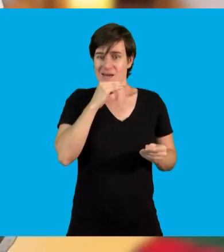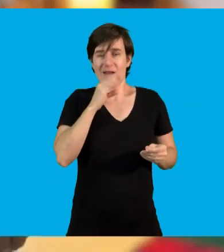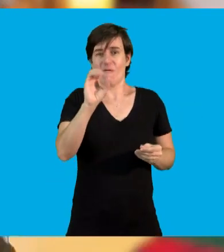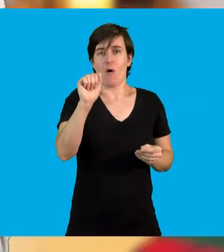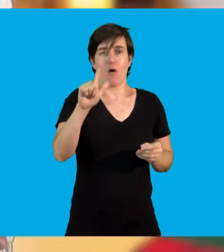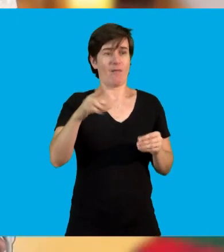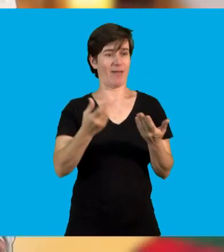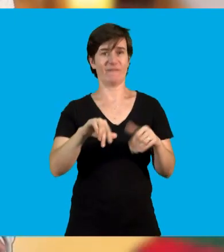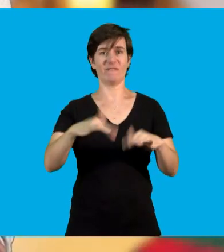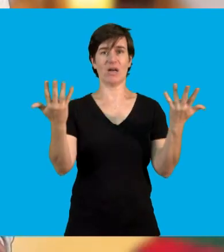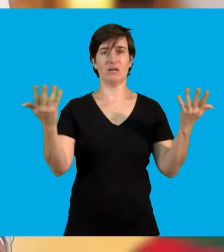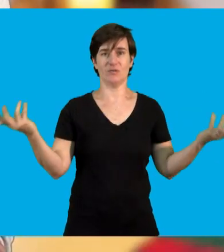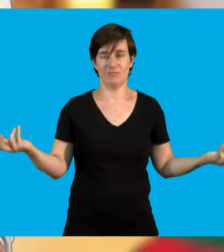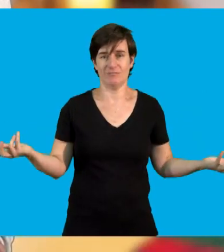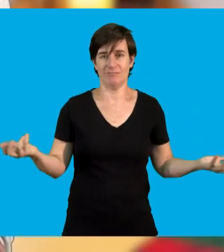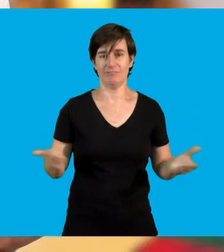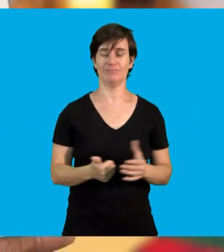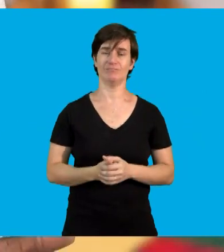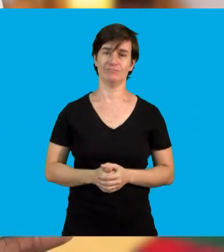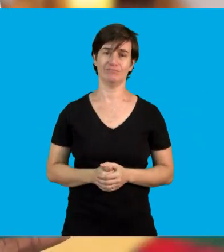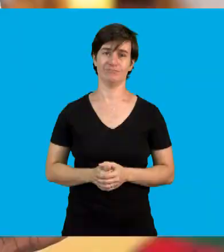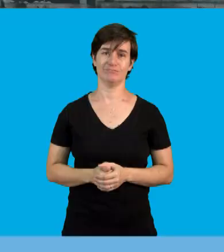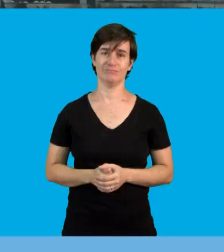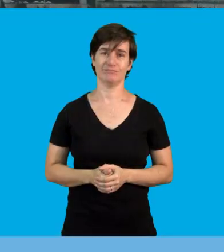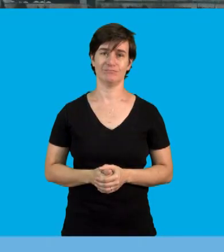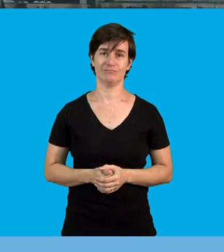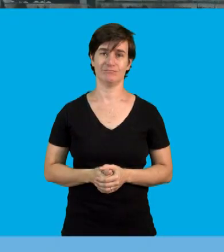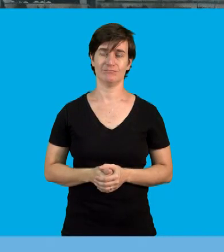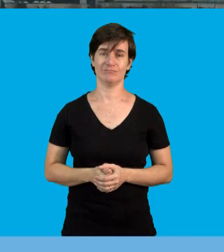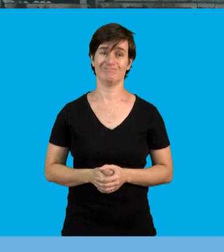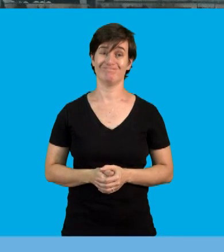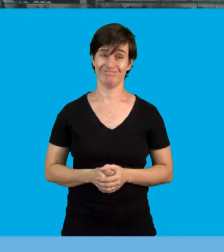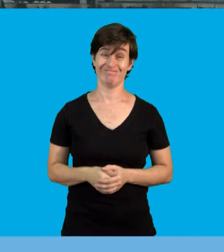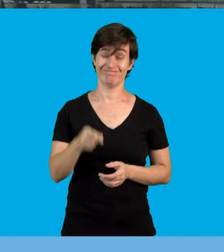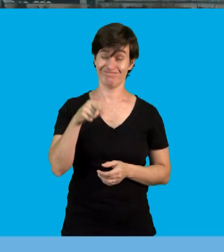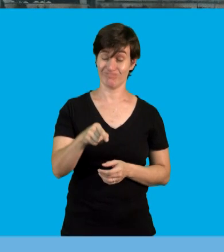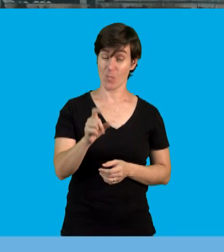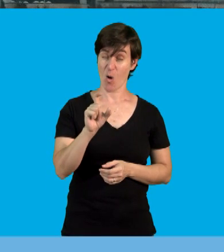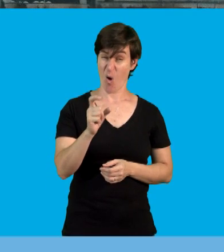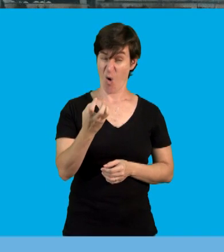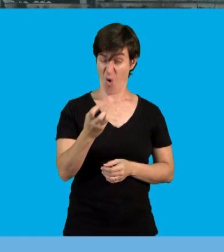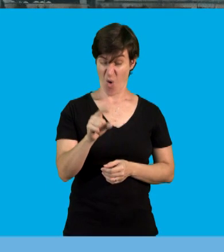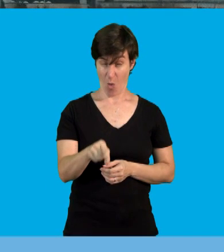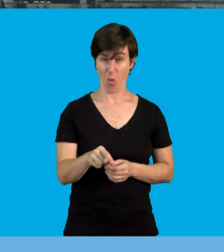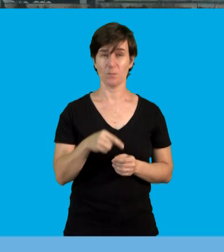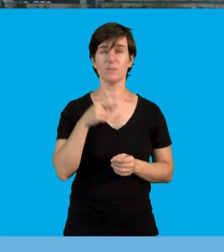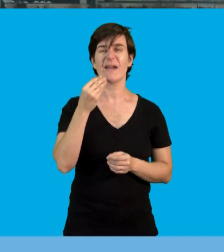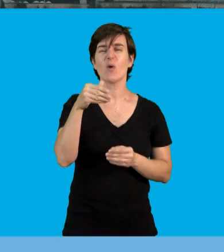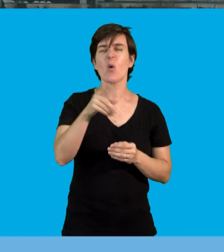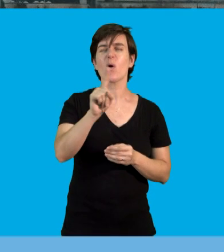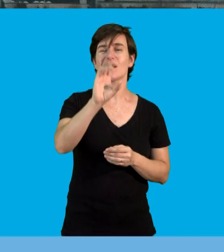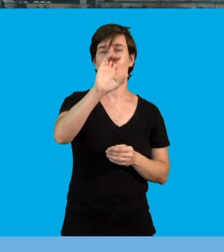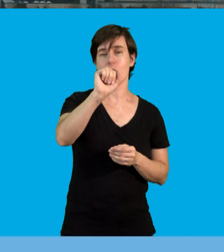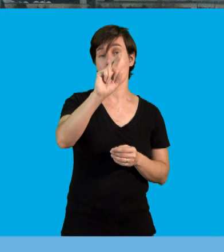not have any coal to generate electricity with. Now, Coal, it consists primarily of the